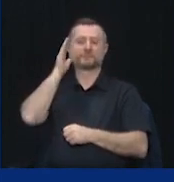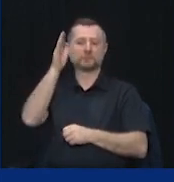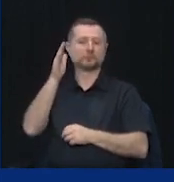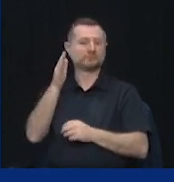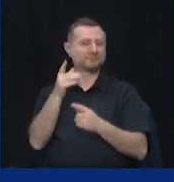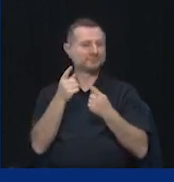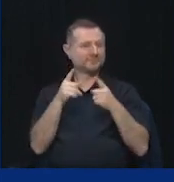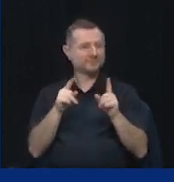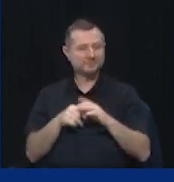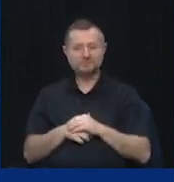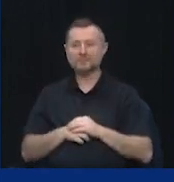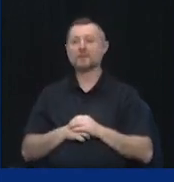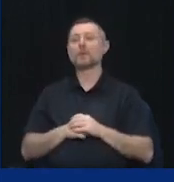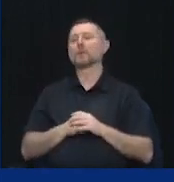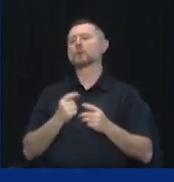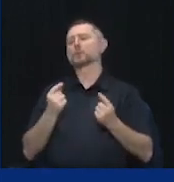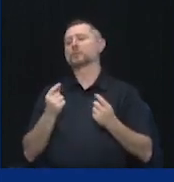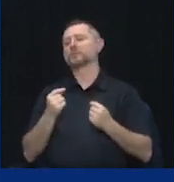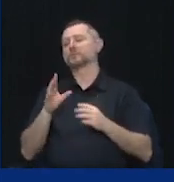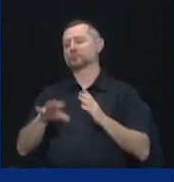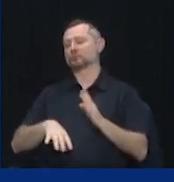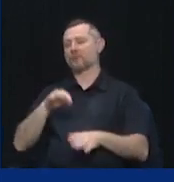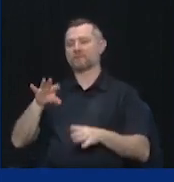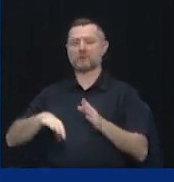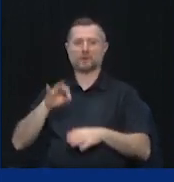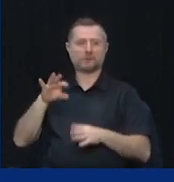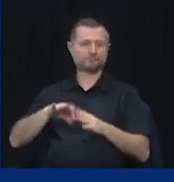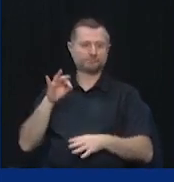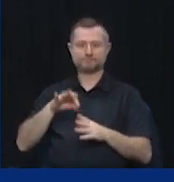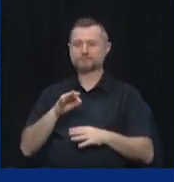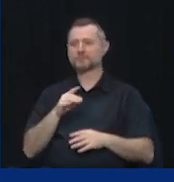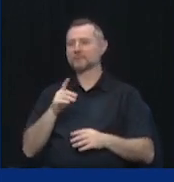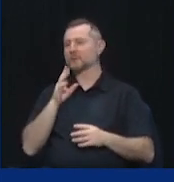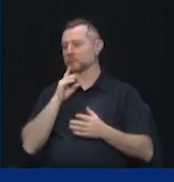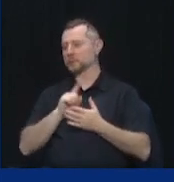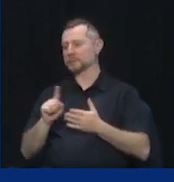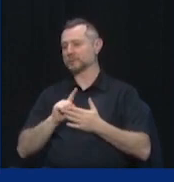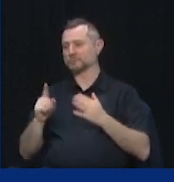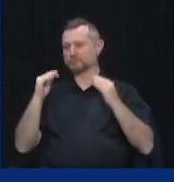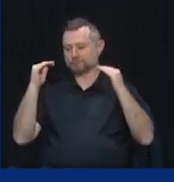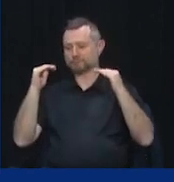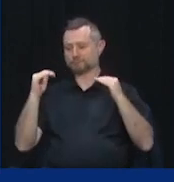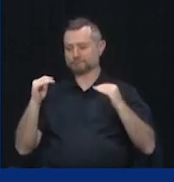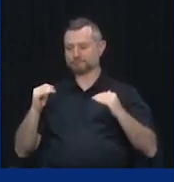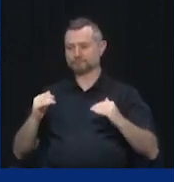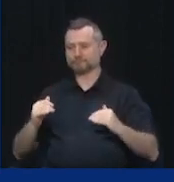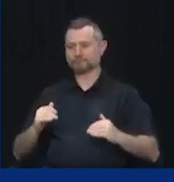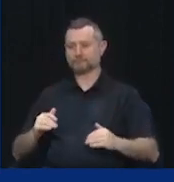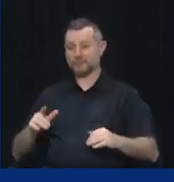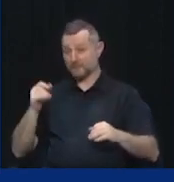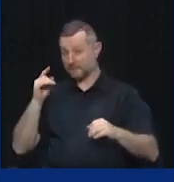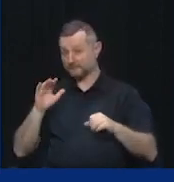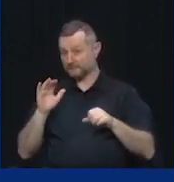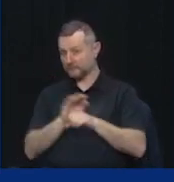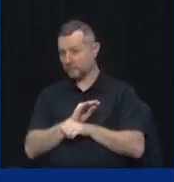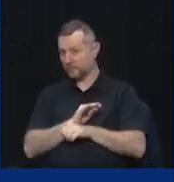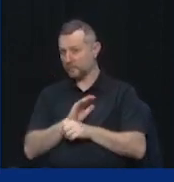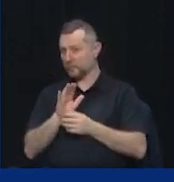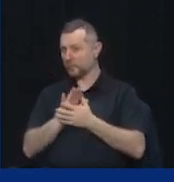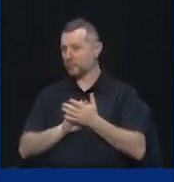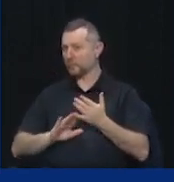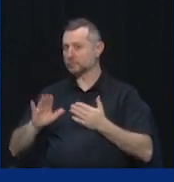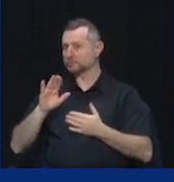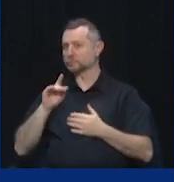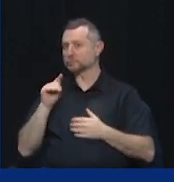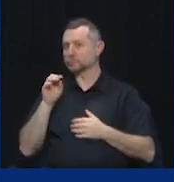We will raffle off on a weekly basis full tuition, room, and